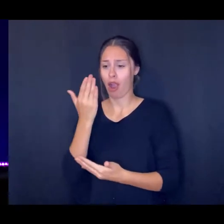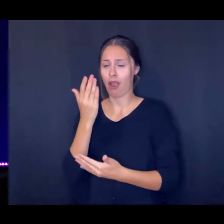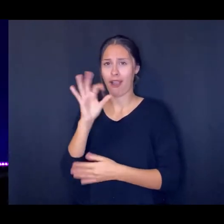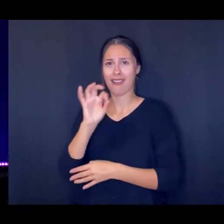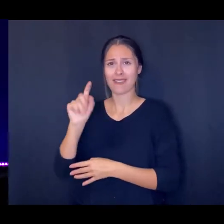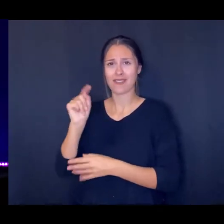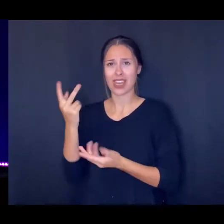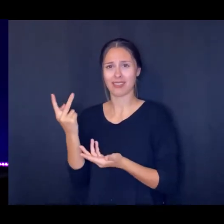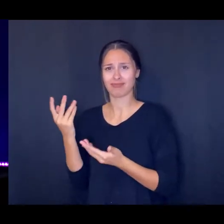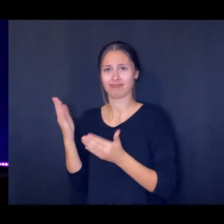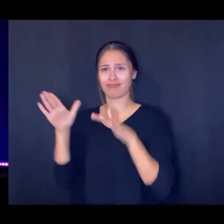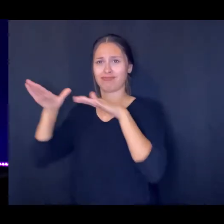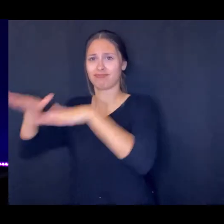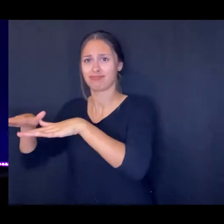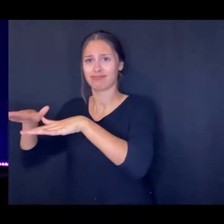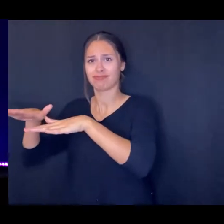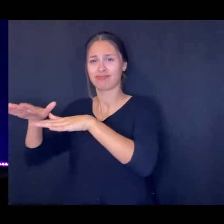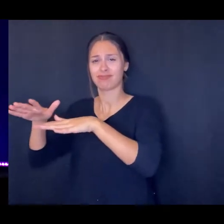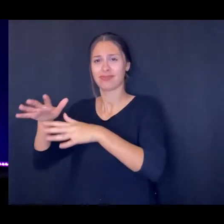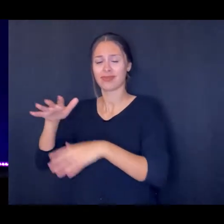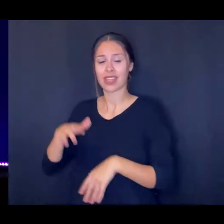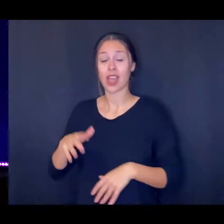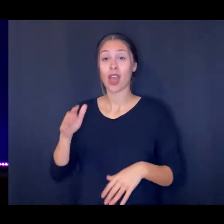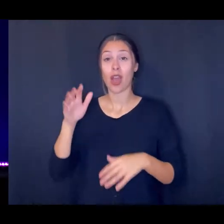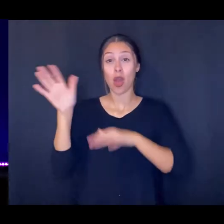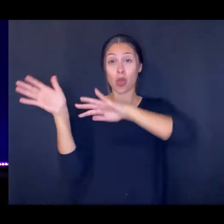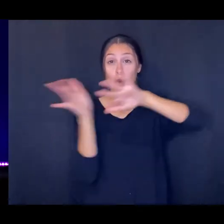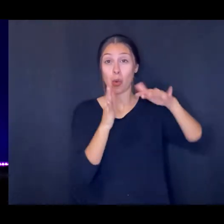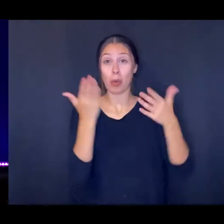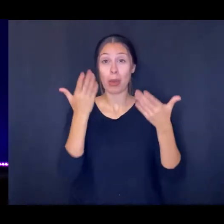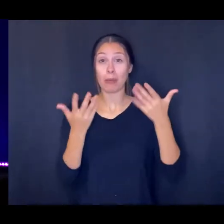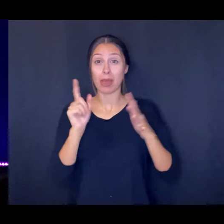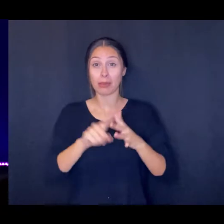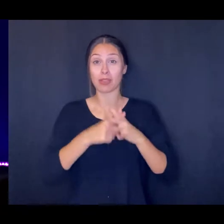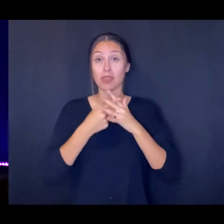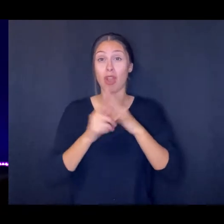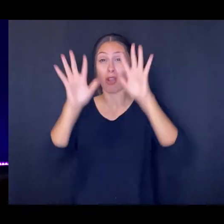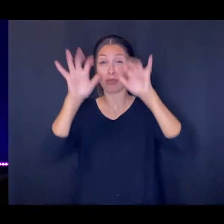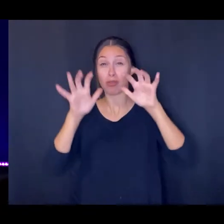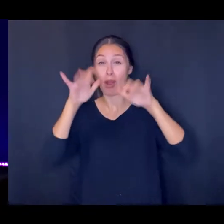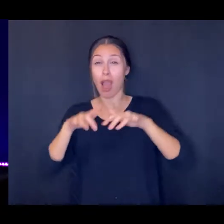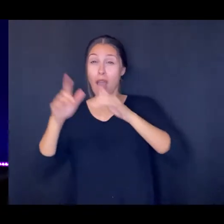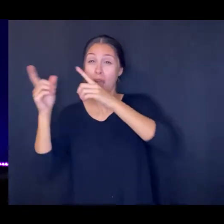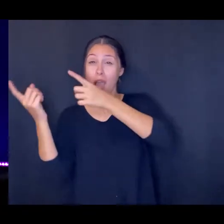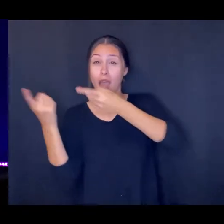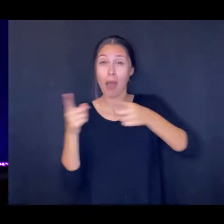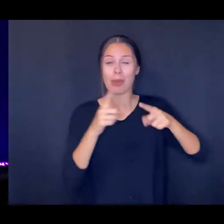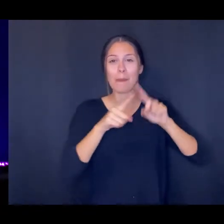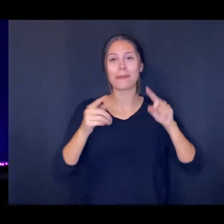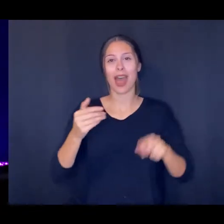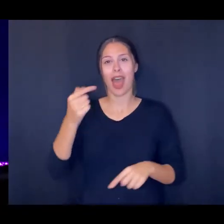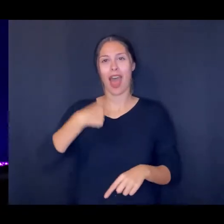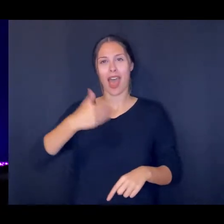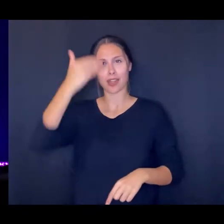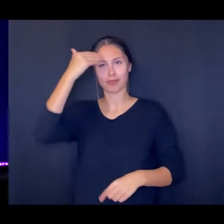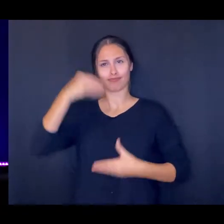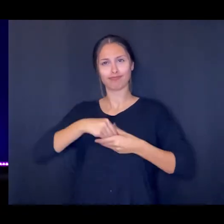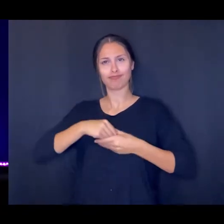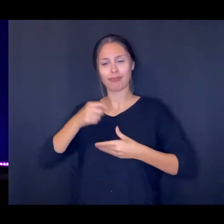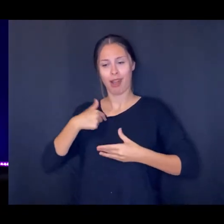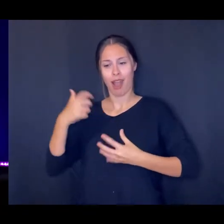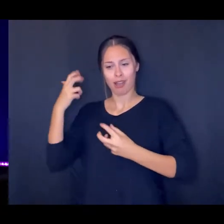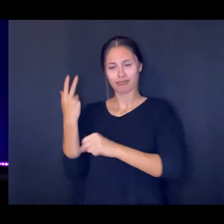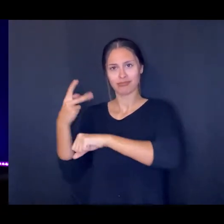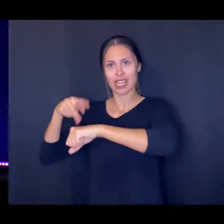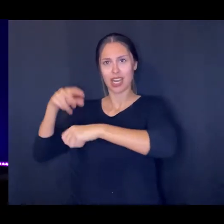where our feet are planted. The winds may come and rains and storms may come. I am on firm foundation. Let's sing this one